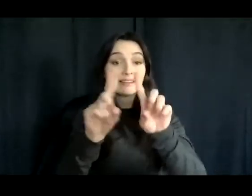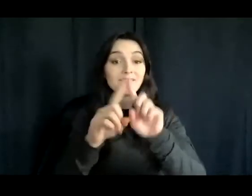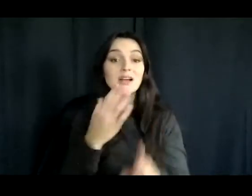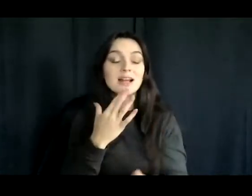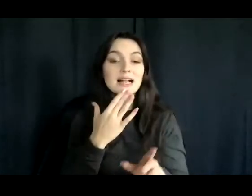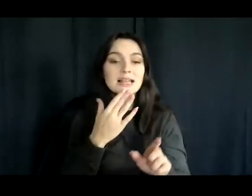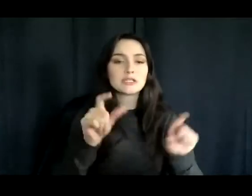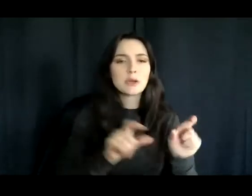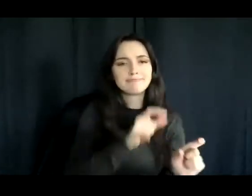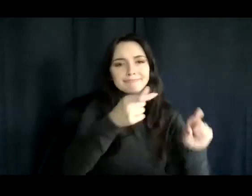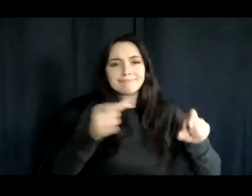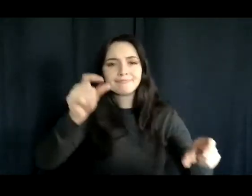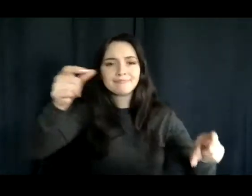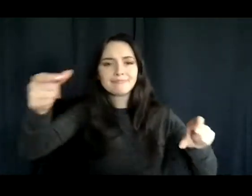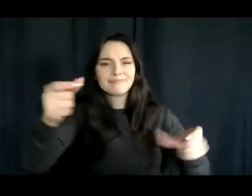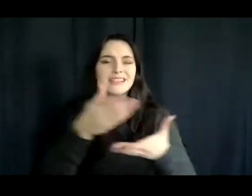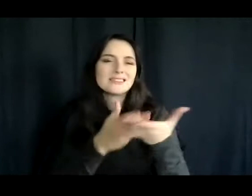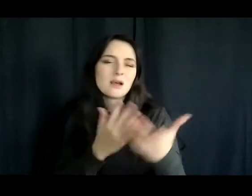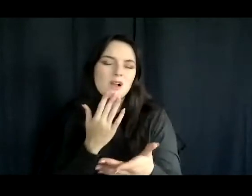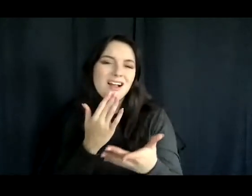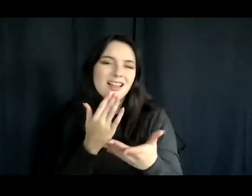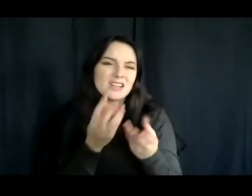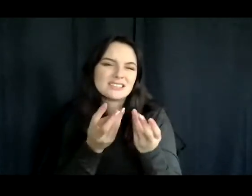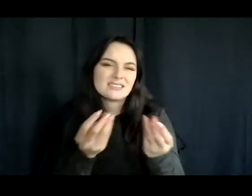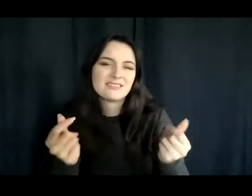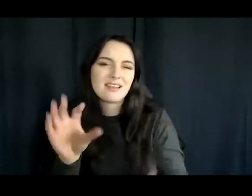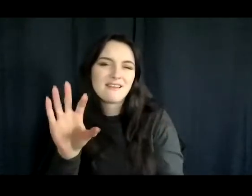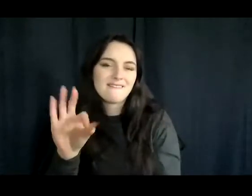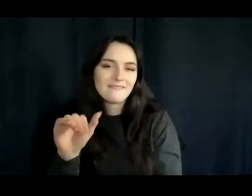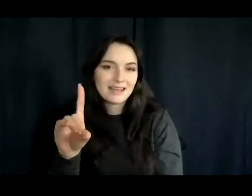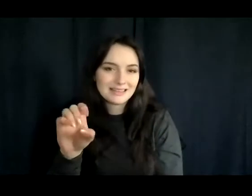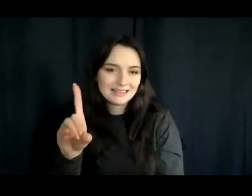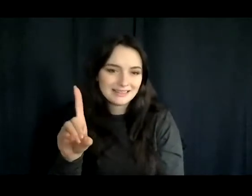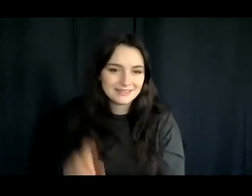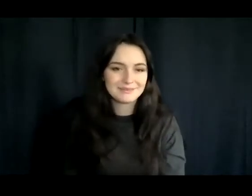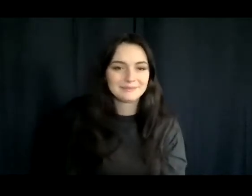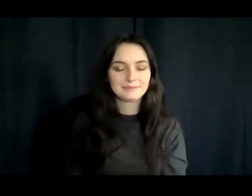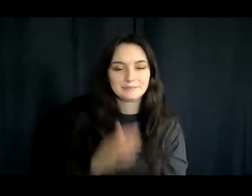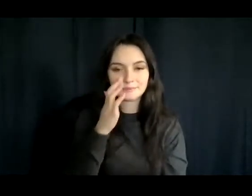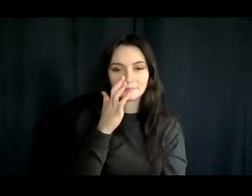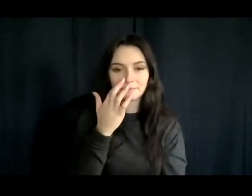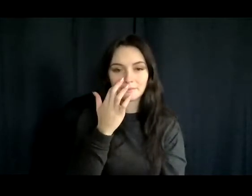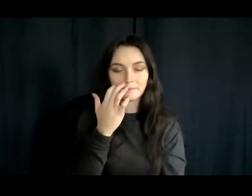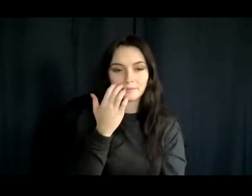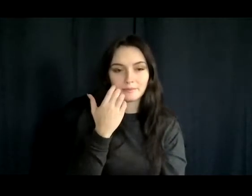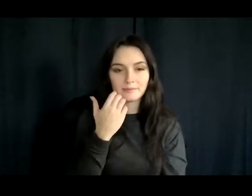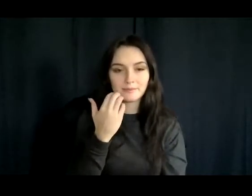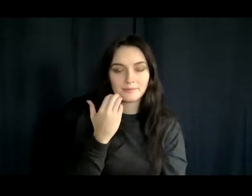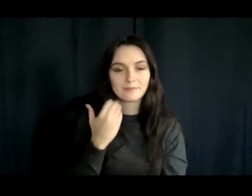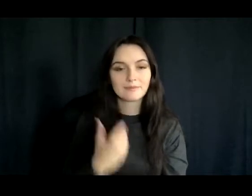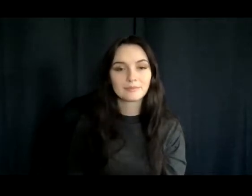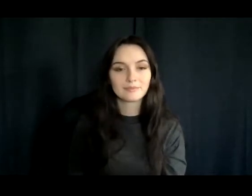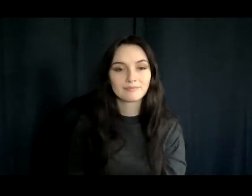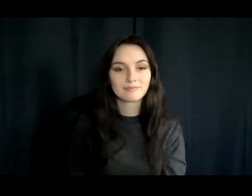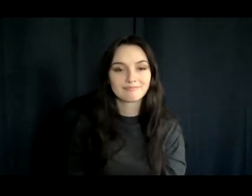But some of the colors have faded over time. That's cool. This is cool. Nice. Yeah, these